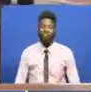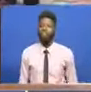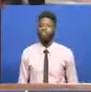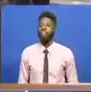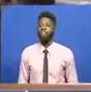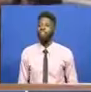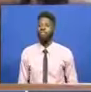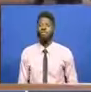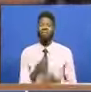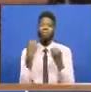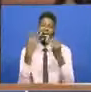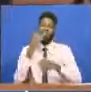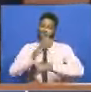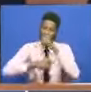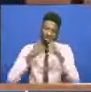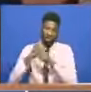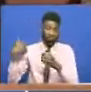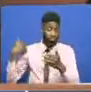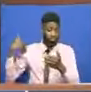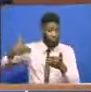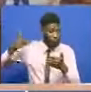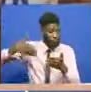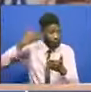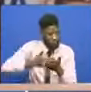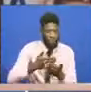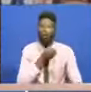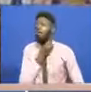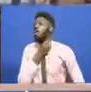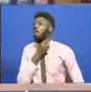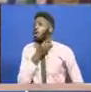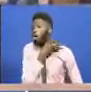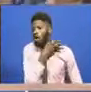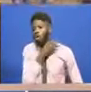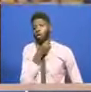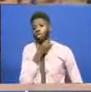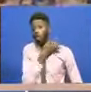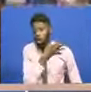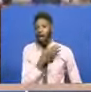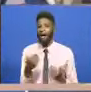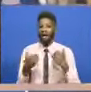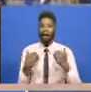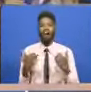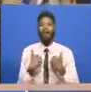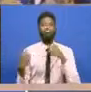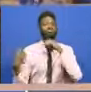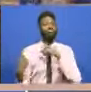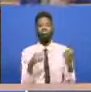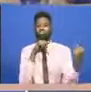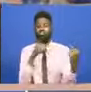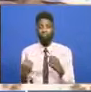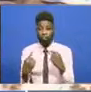For many years, there has been outcry over perennial conflicts along the border of Kitui and Tana River